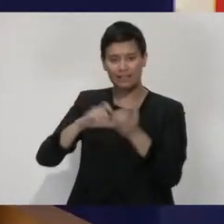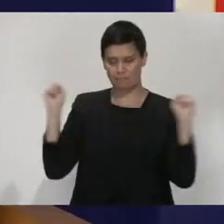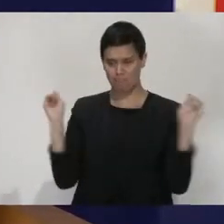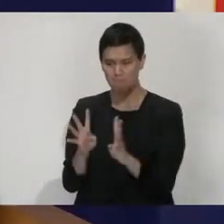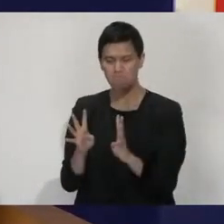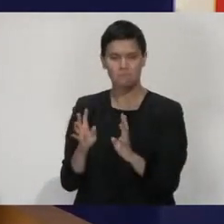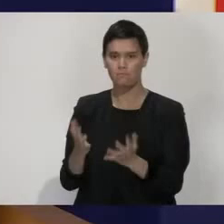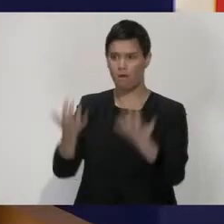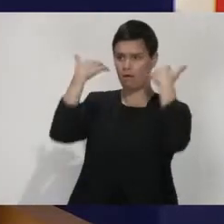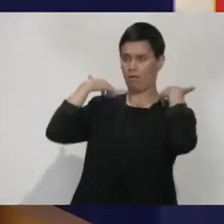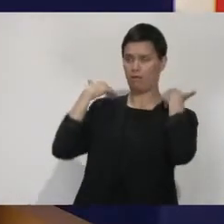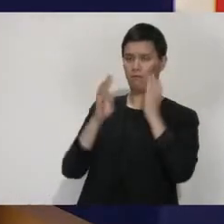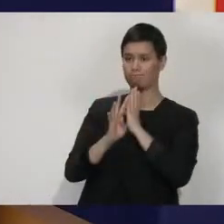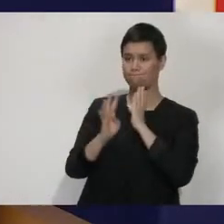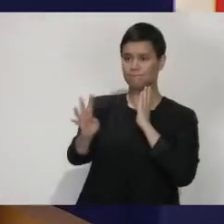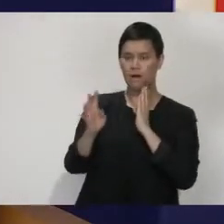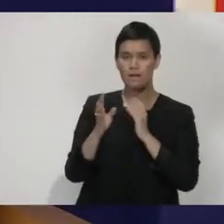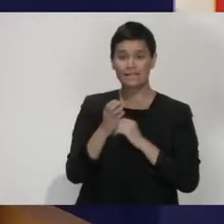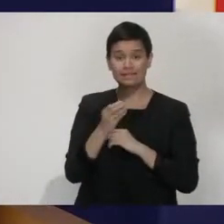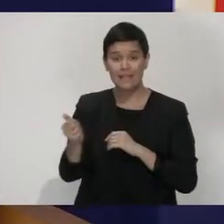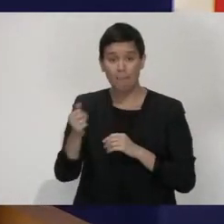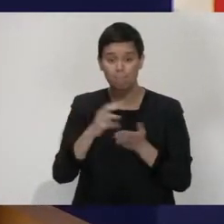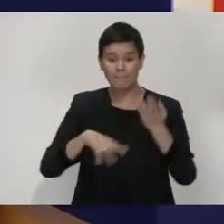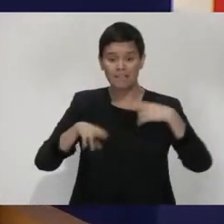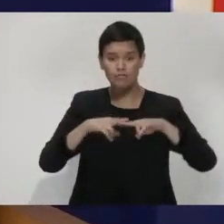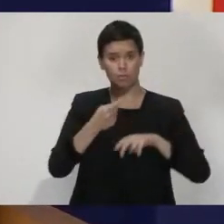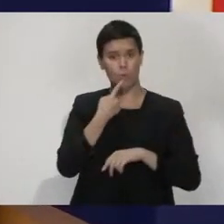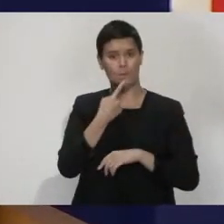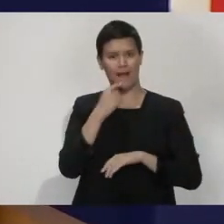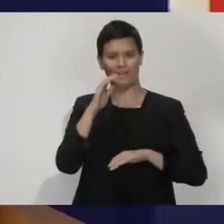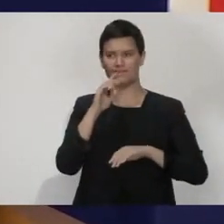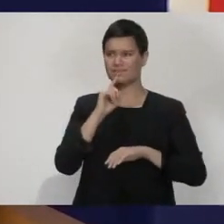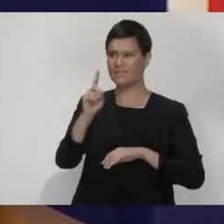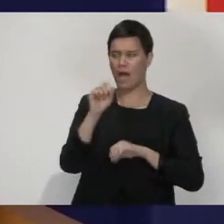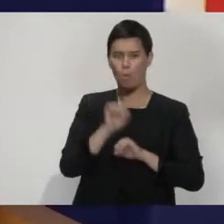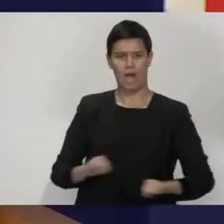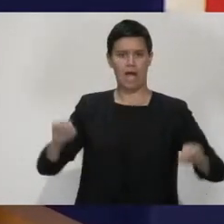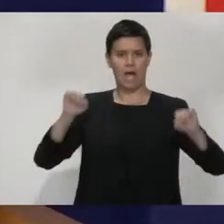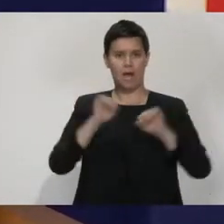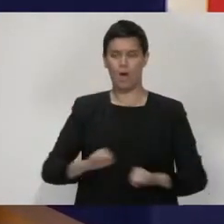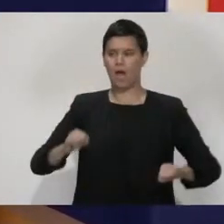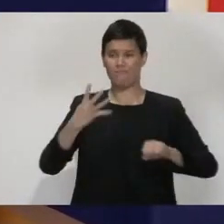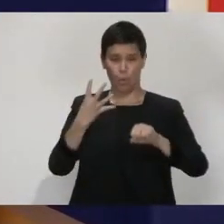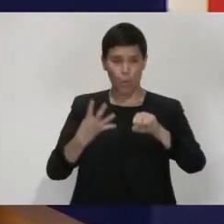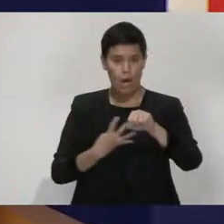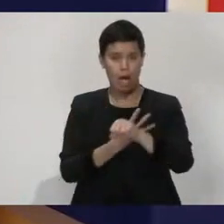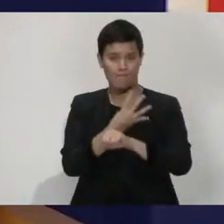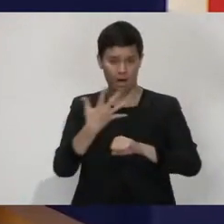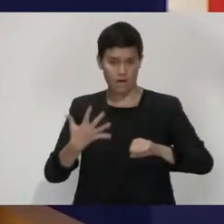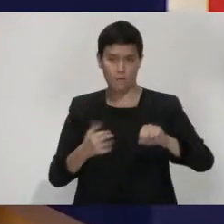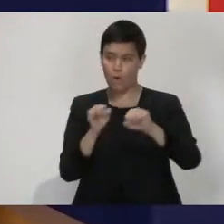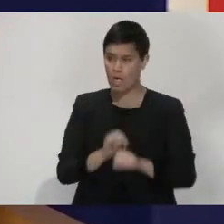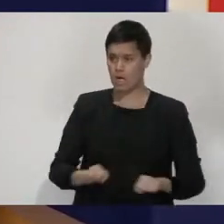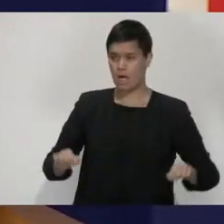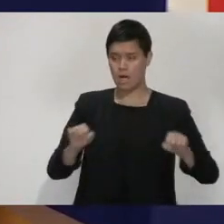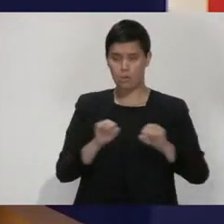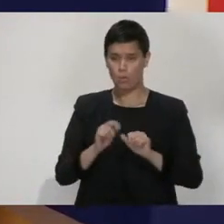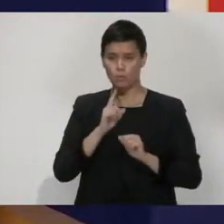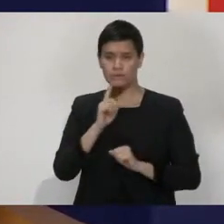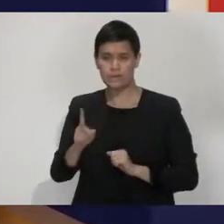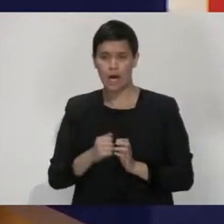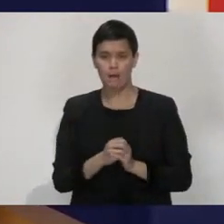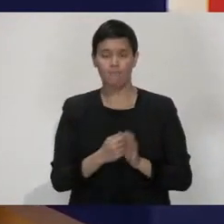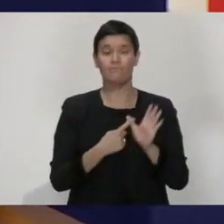seem to have a very big backlog? The information that I've been given this morning is that there's been specific arrangements being